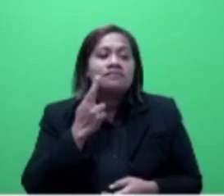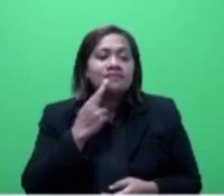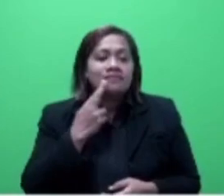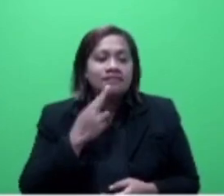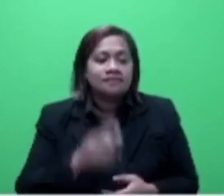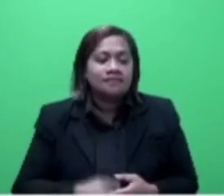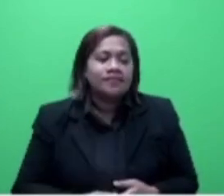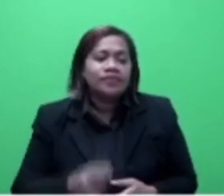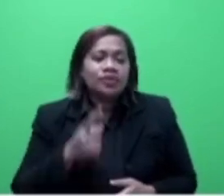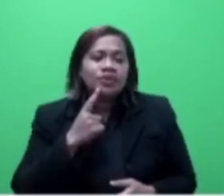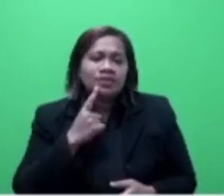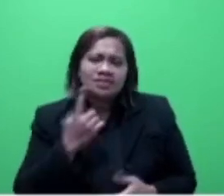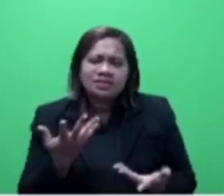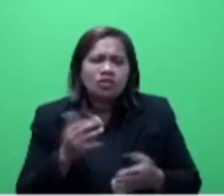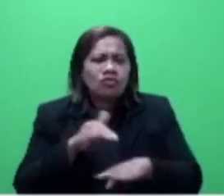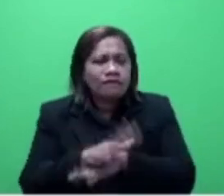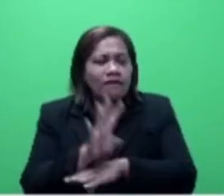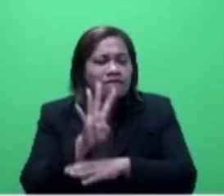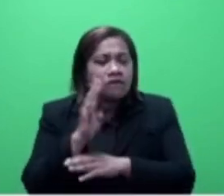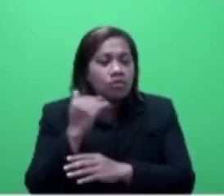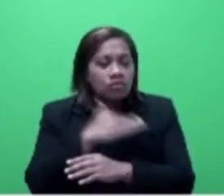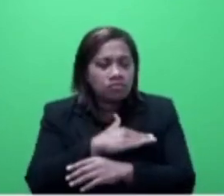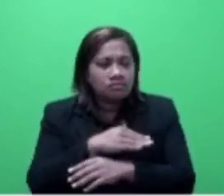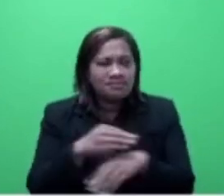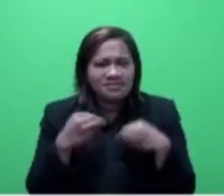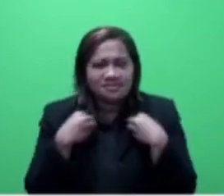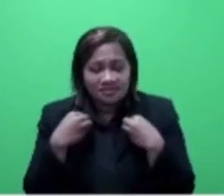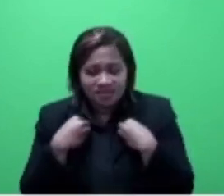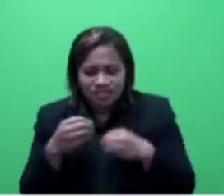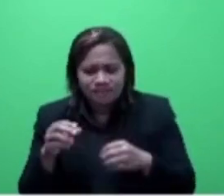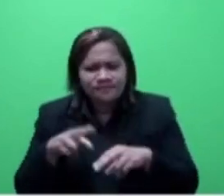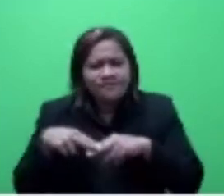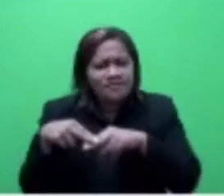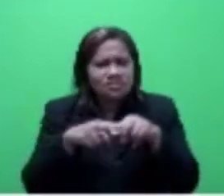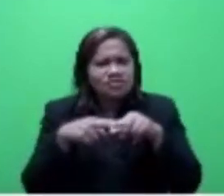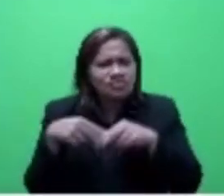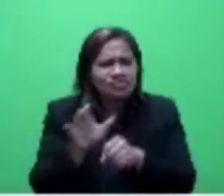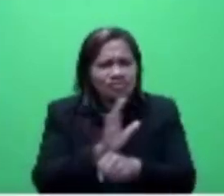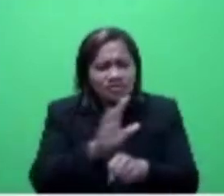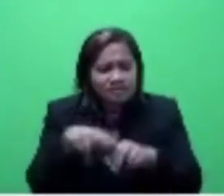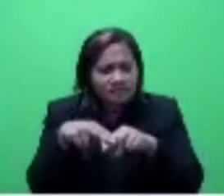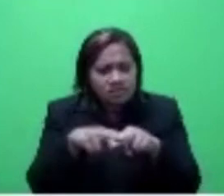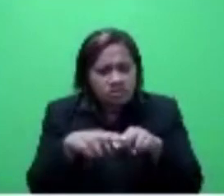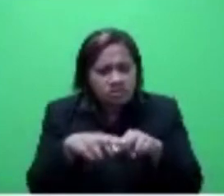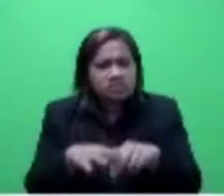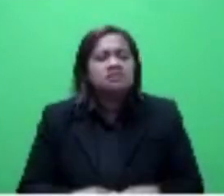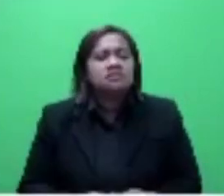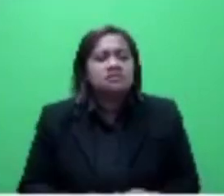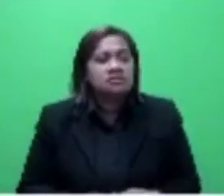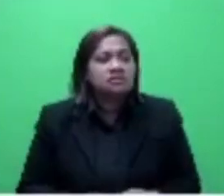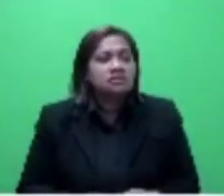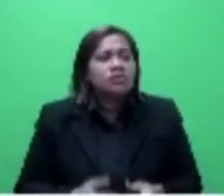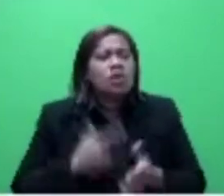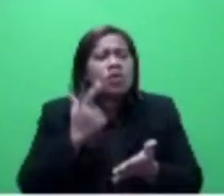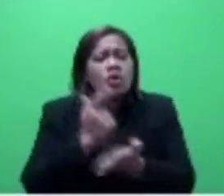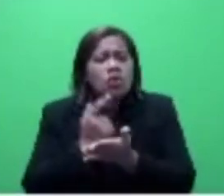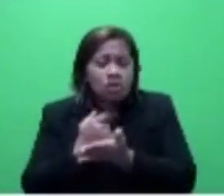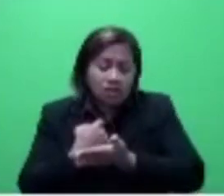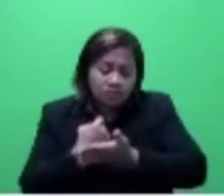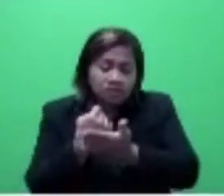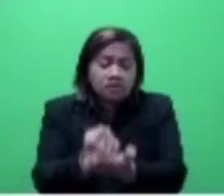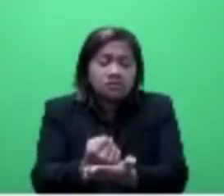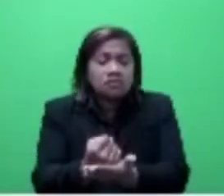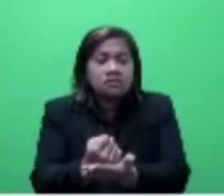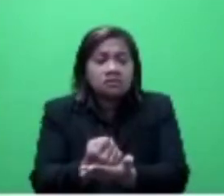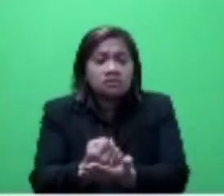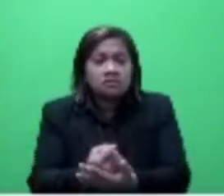have over 400 cooperatives in Fiji that a lot of them get assisted by this very